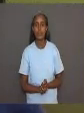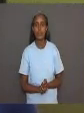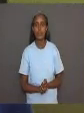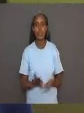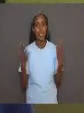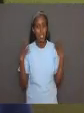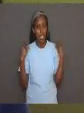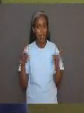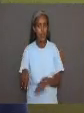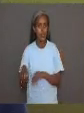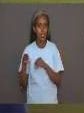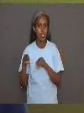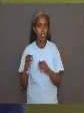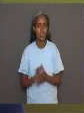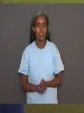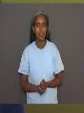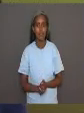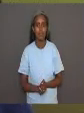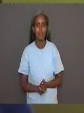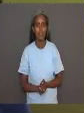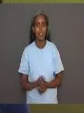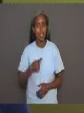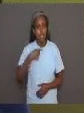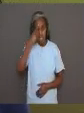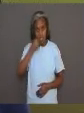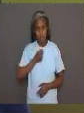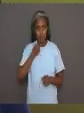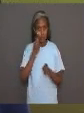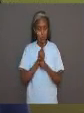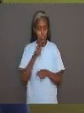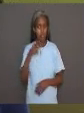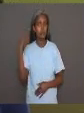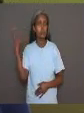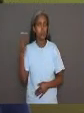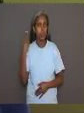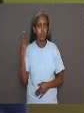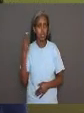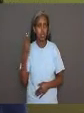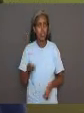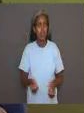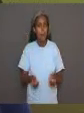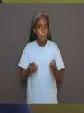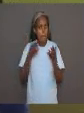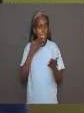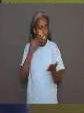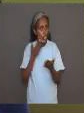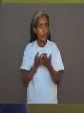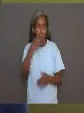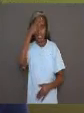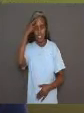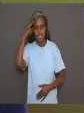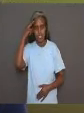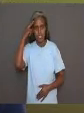Hello, students. I am sure that you thought of many good